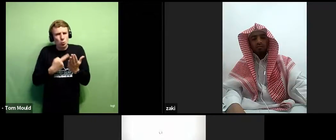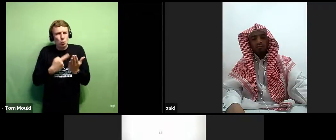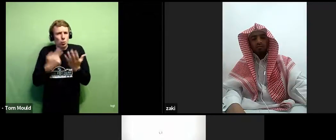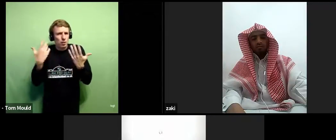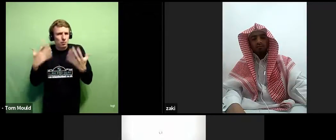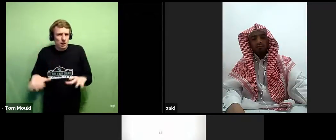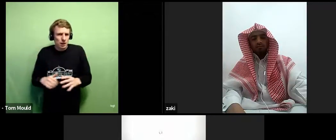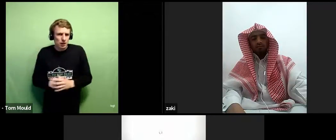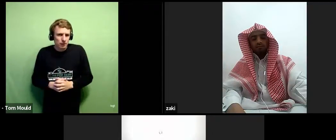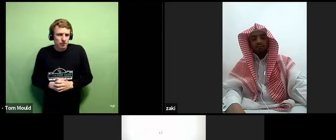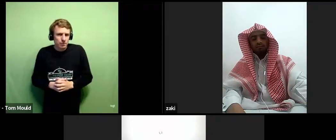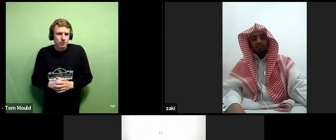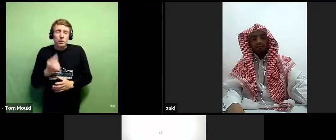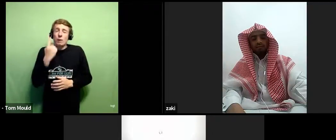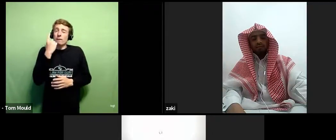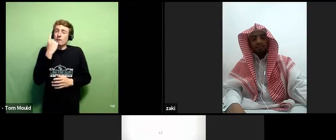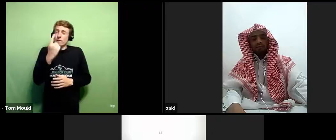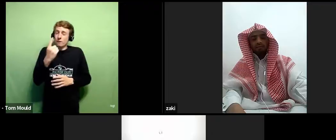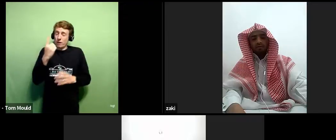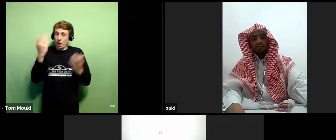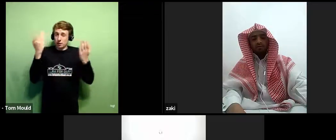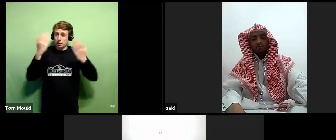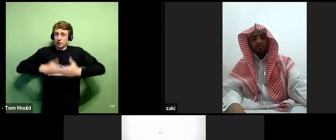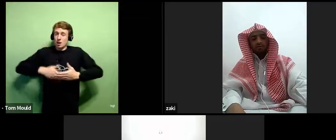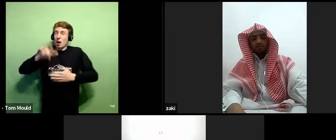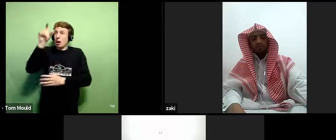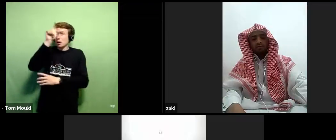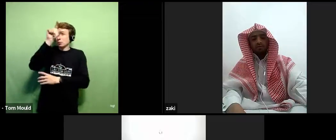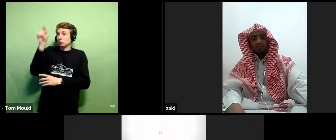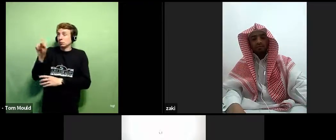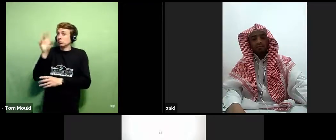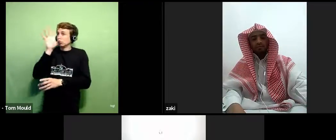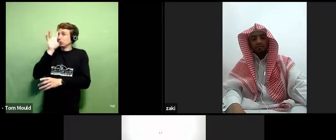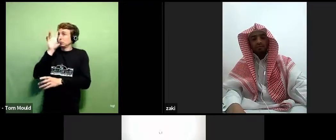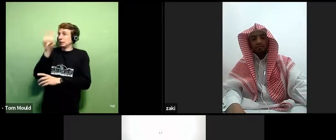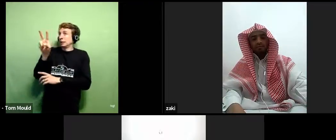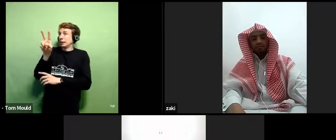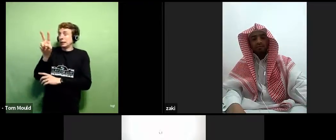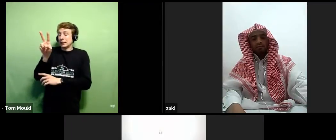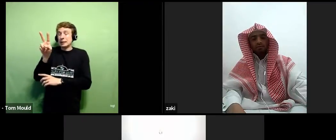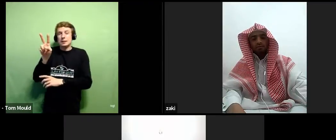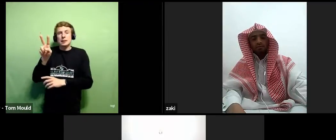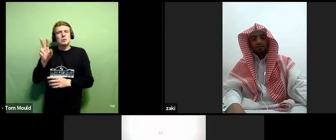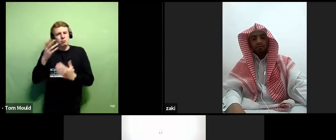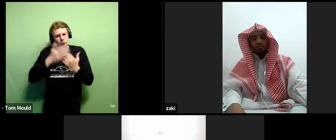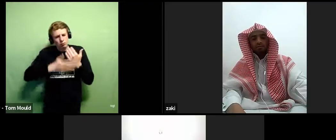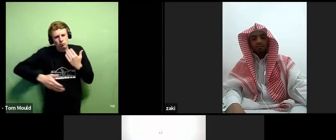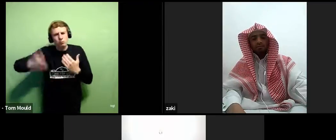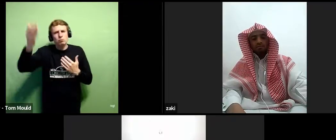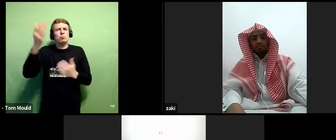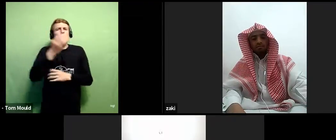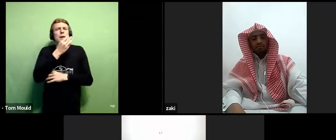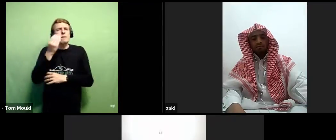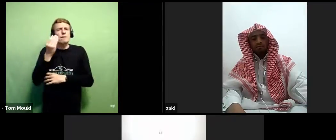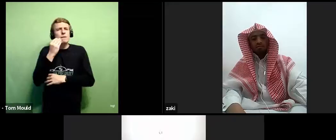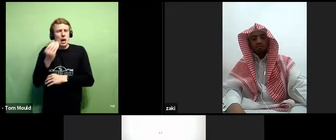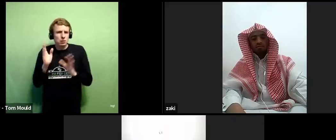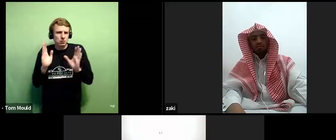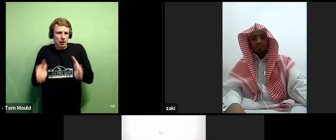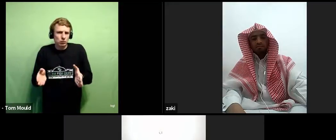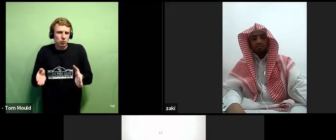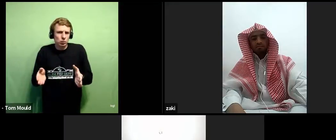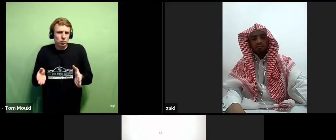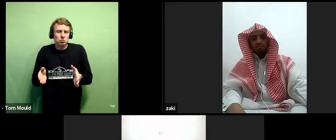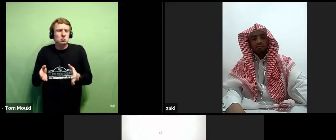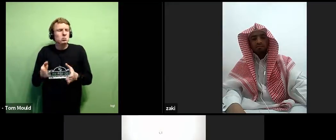of the month of Ramadan, he must observe the fast that month. And whoever is ill or on a journey, the